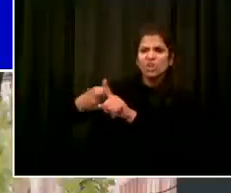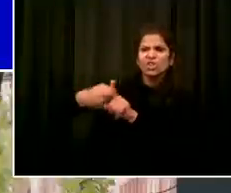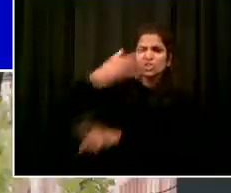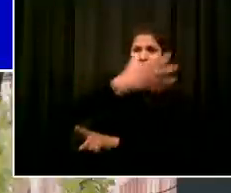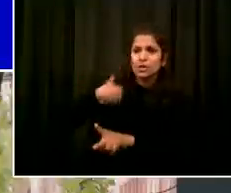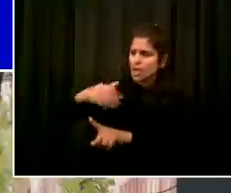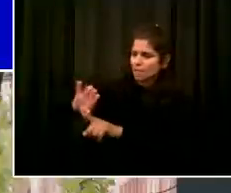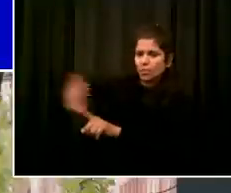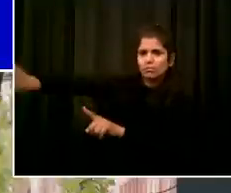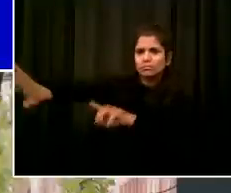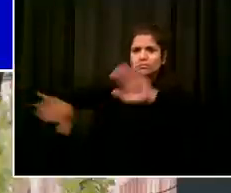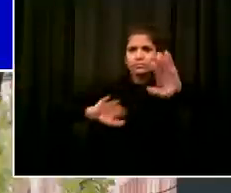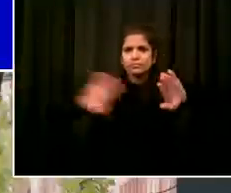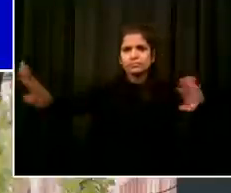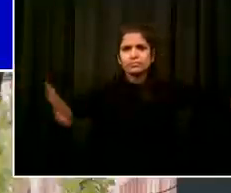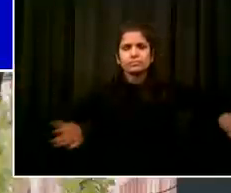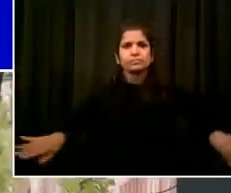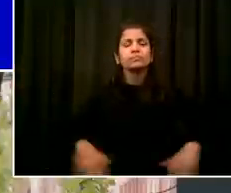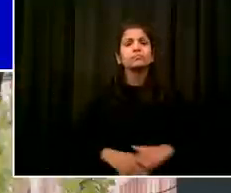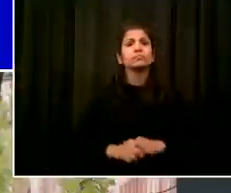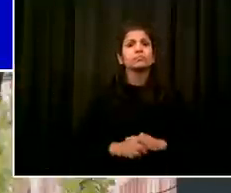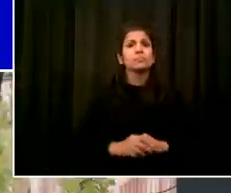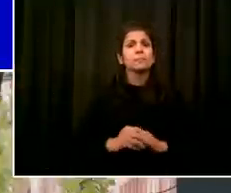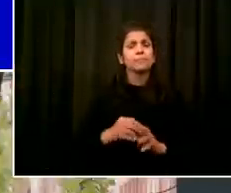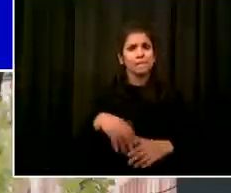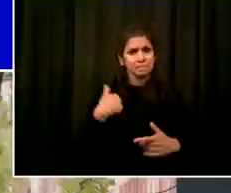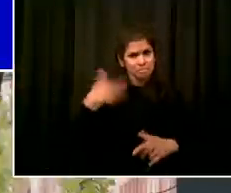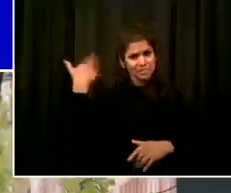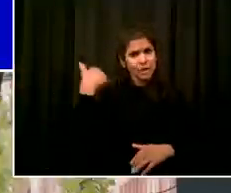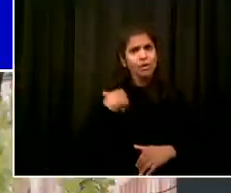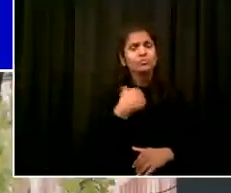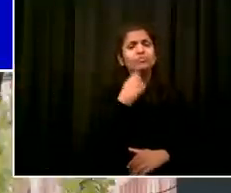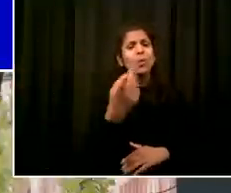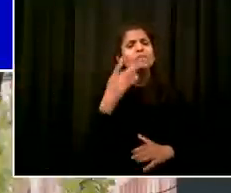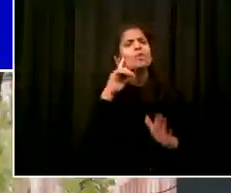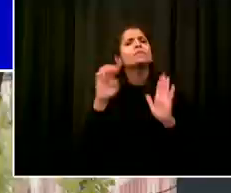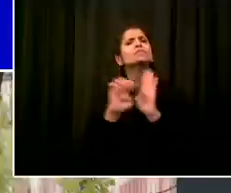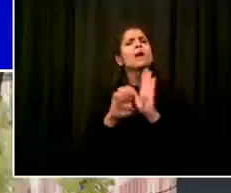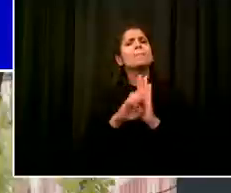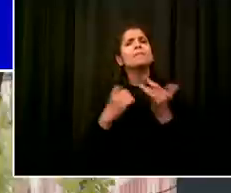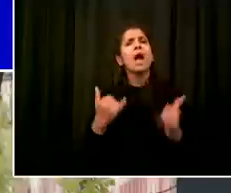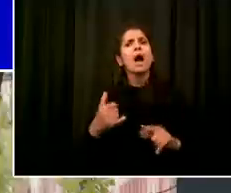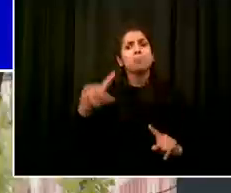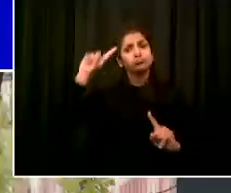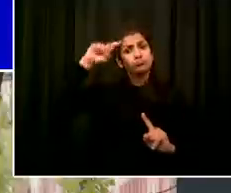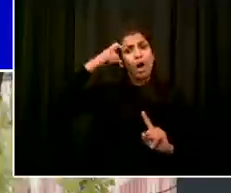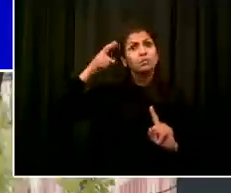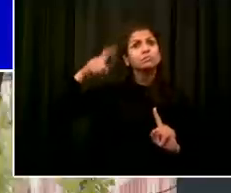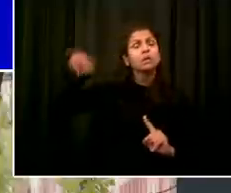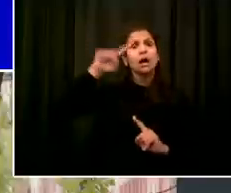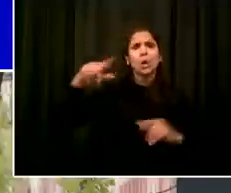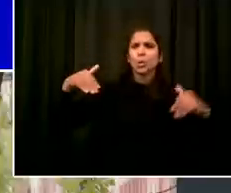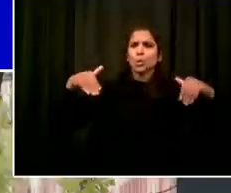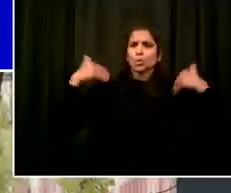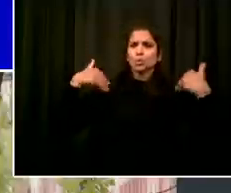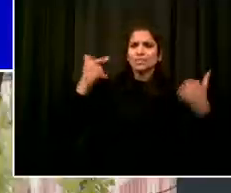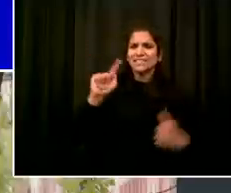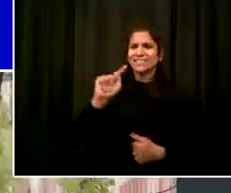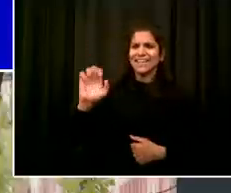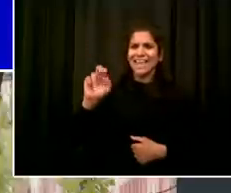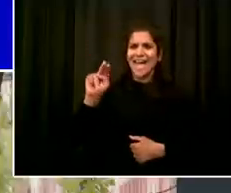saw an attack on their neighborhood. And they came out to make things right. It just makes me